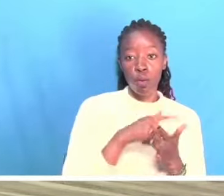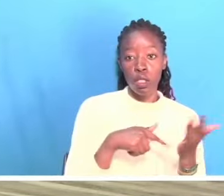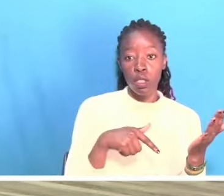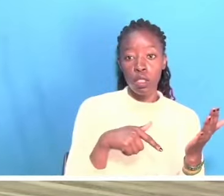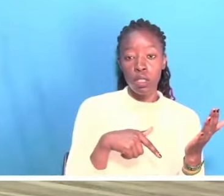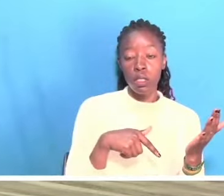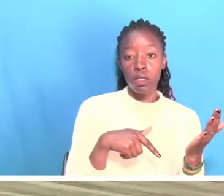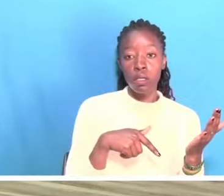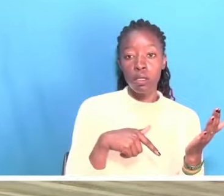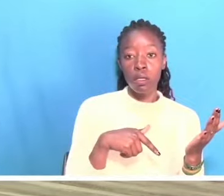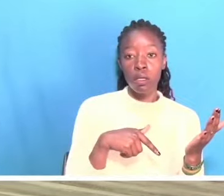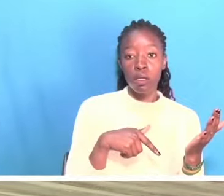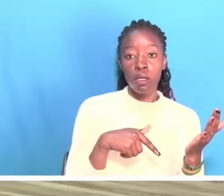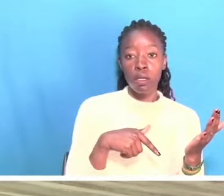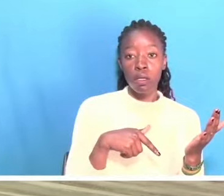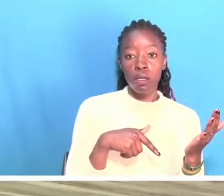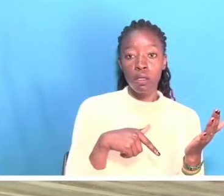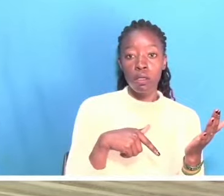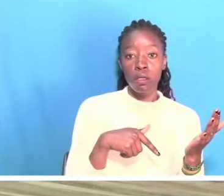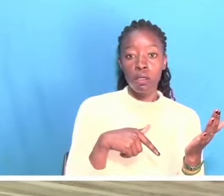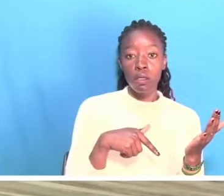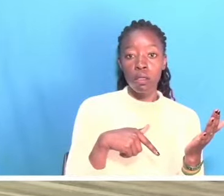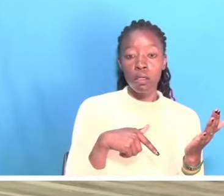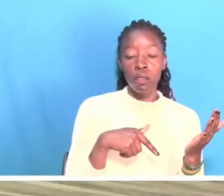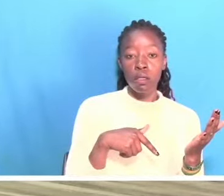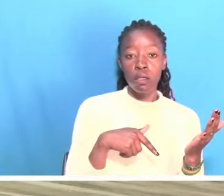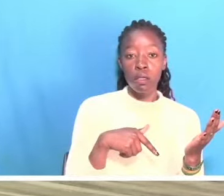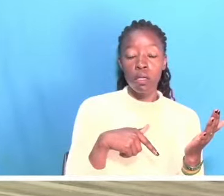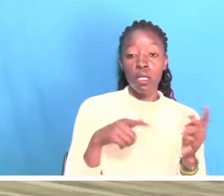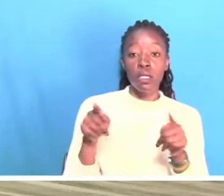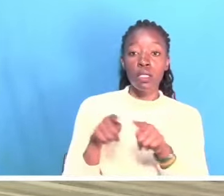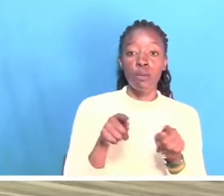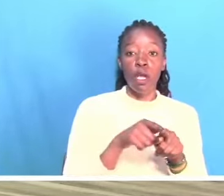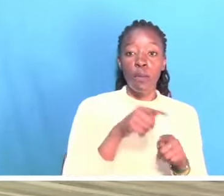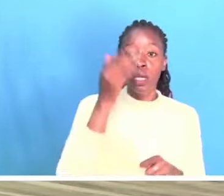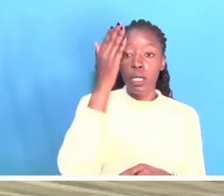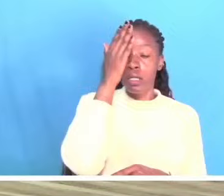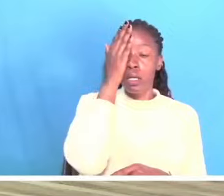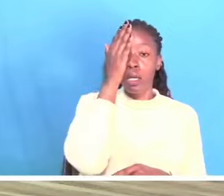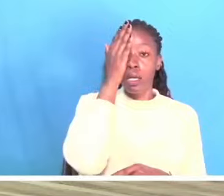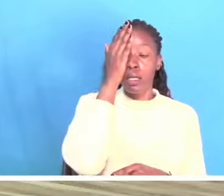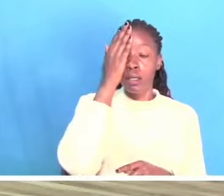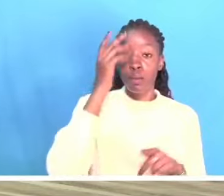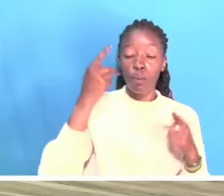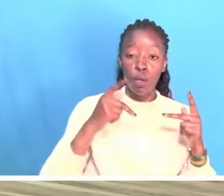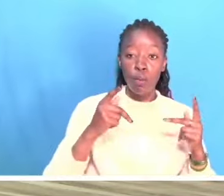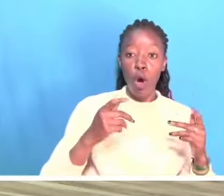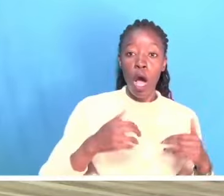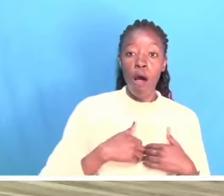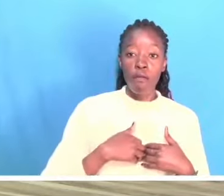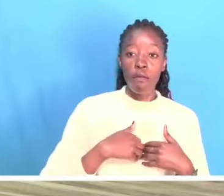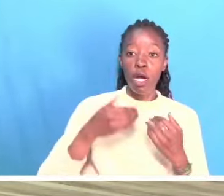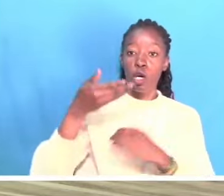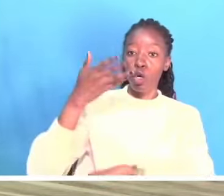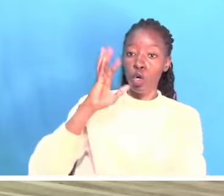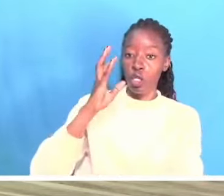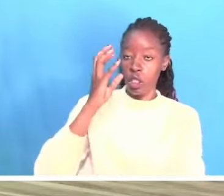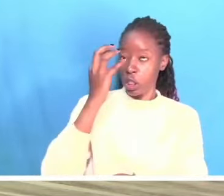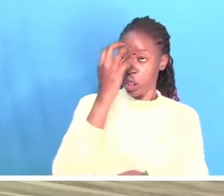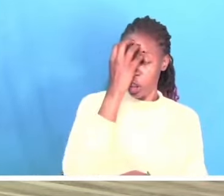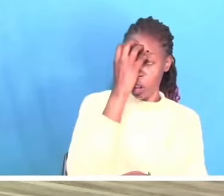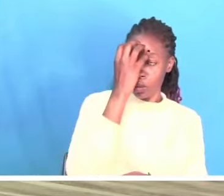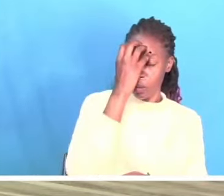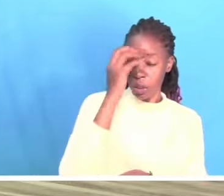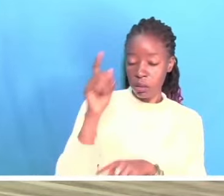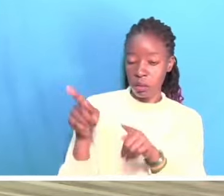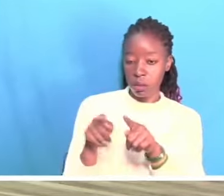exempt the Israelites from God's judgment. They had first to understand the law themselves and remain faithful to it. The